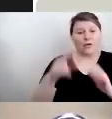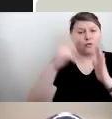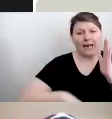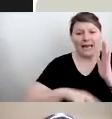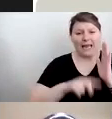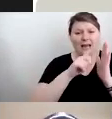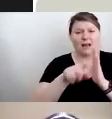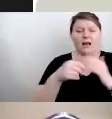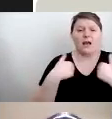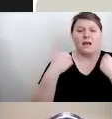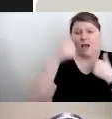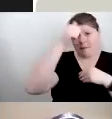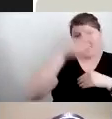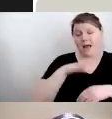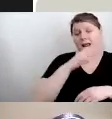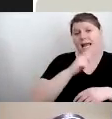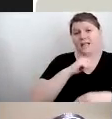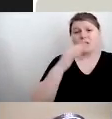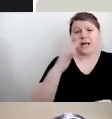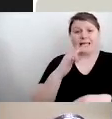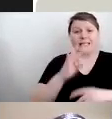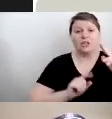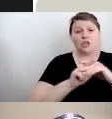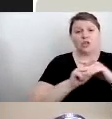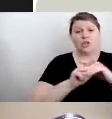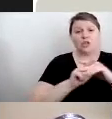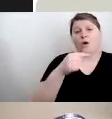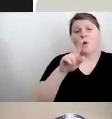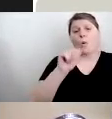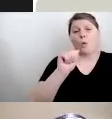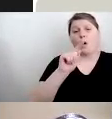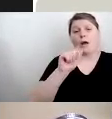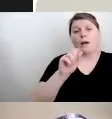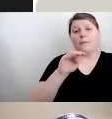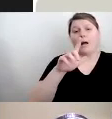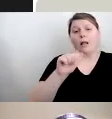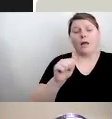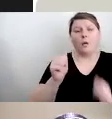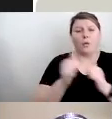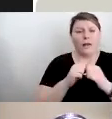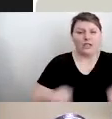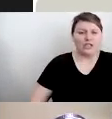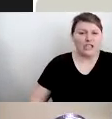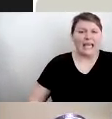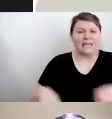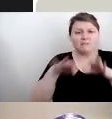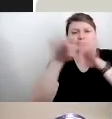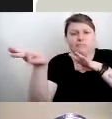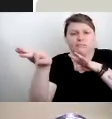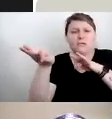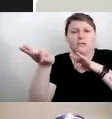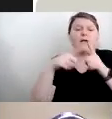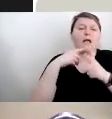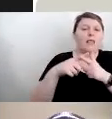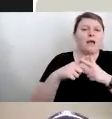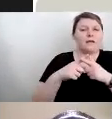about a young man, 19 years old, who shows up in Guatemala with his torn jeans. And all of a sudden,